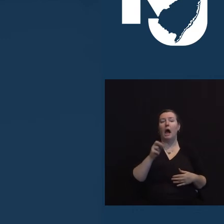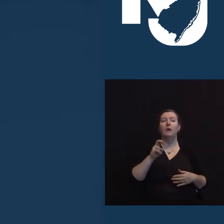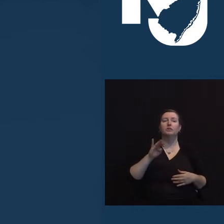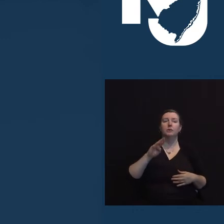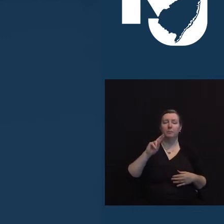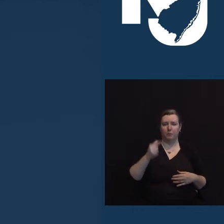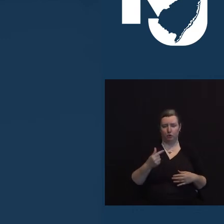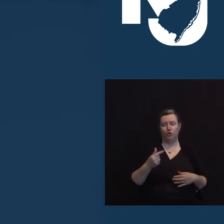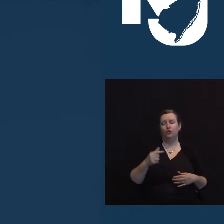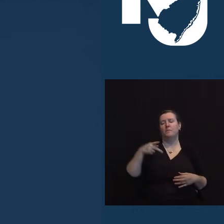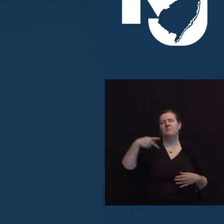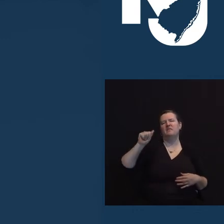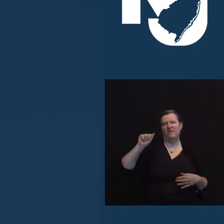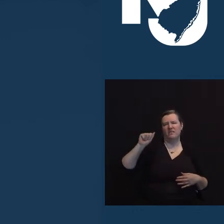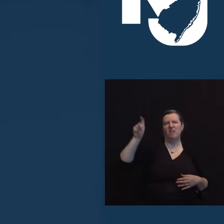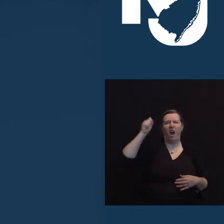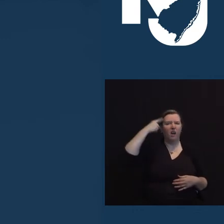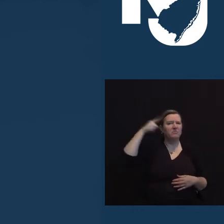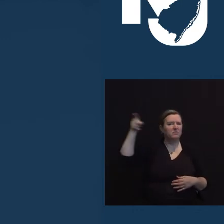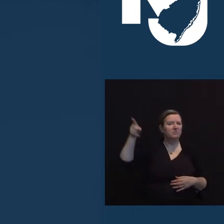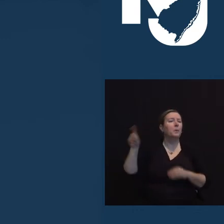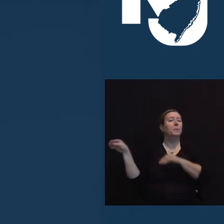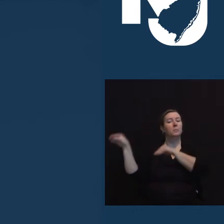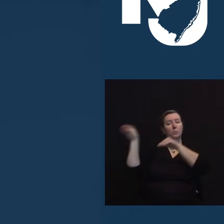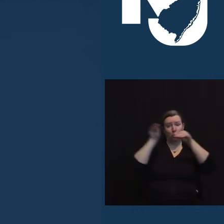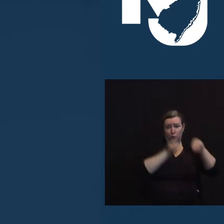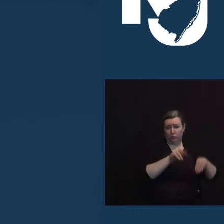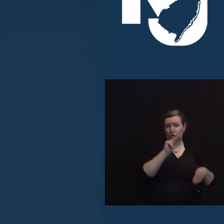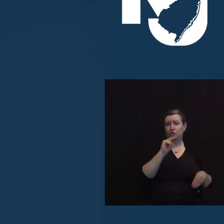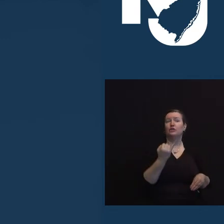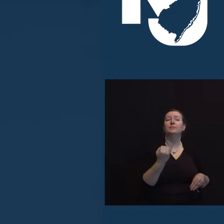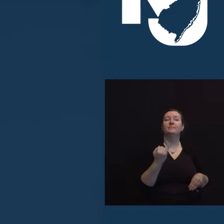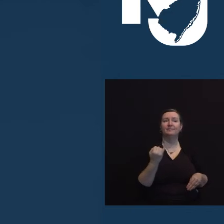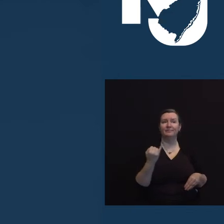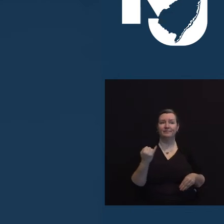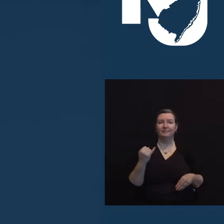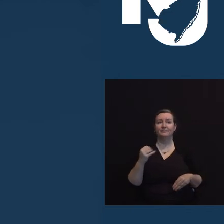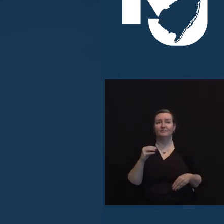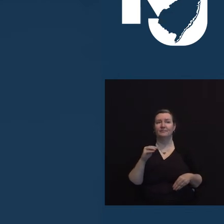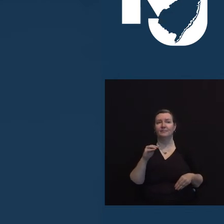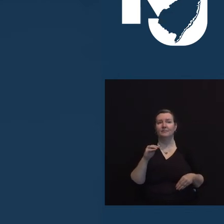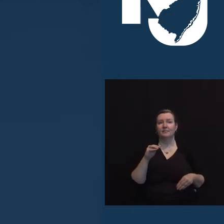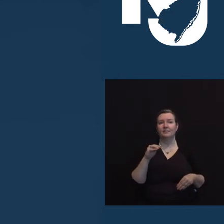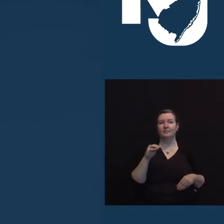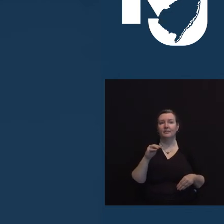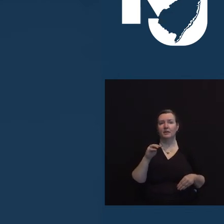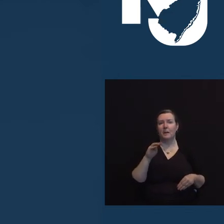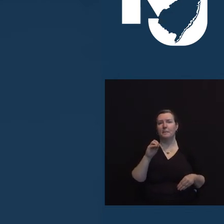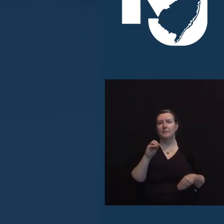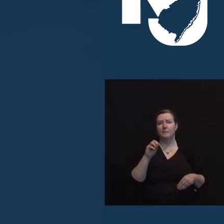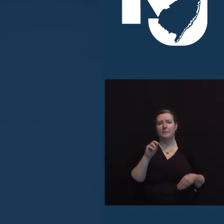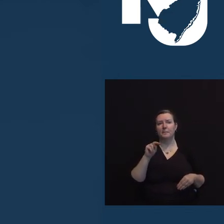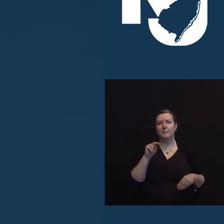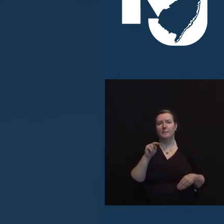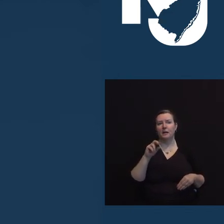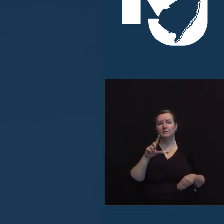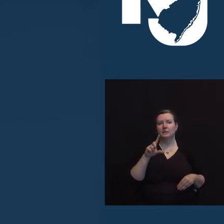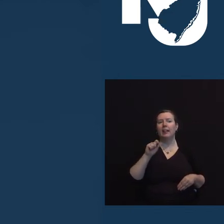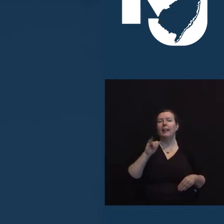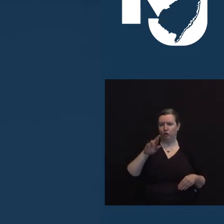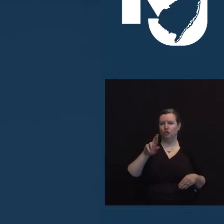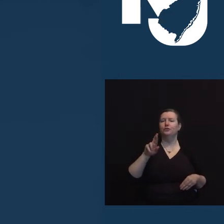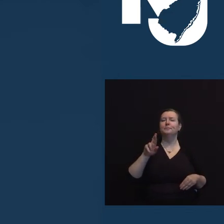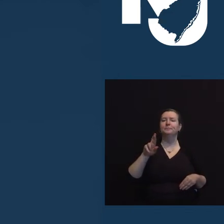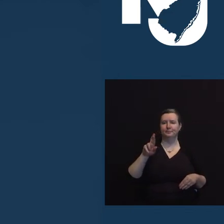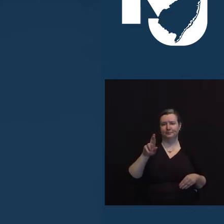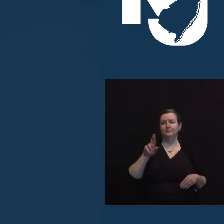Montclair. She also grew up with a love of travel and of motorcycles, and was the co-founder of the East Orange-based all-women's